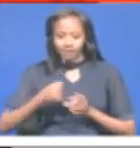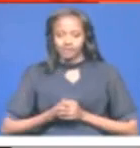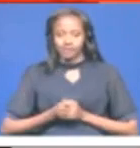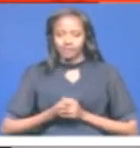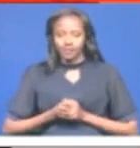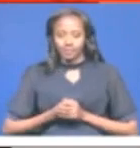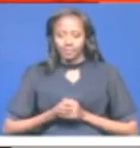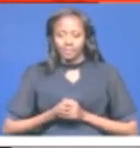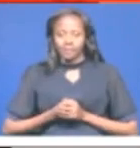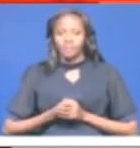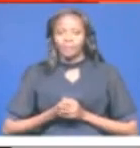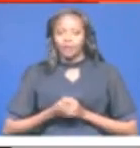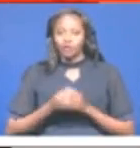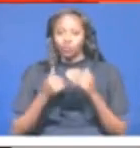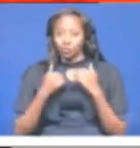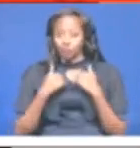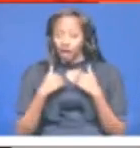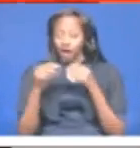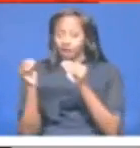to have a meeting so that